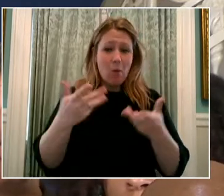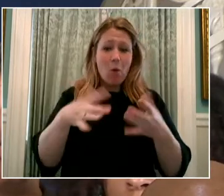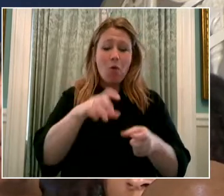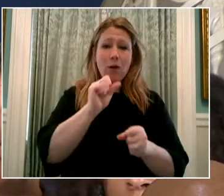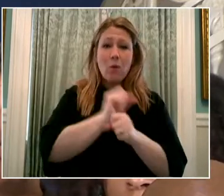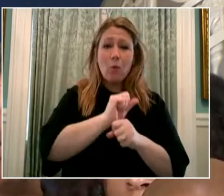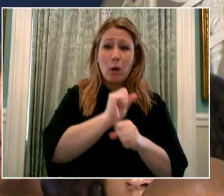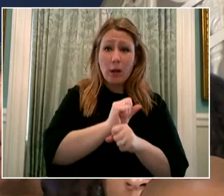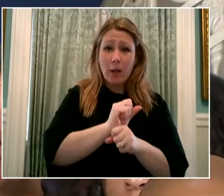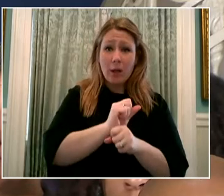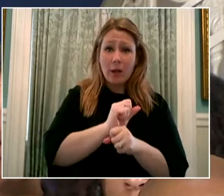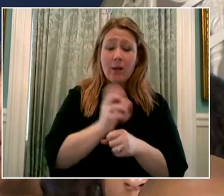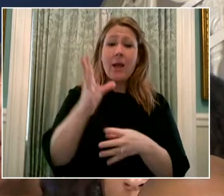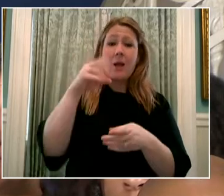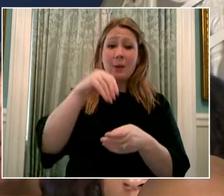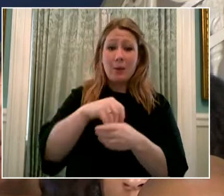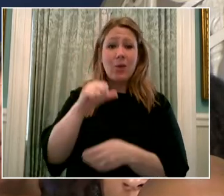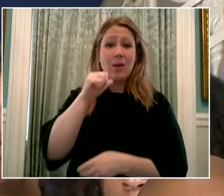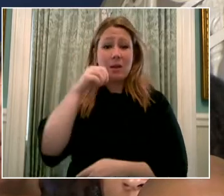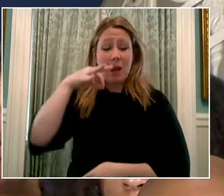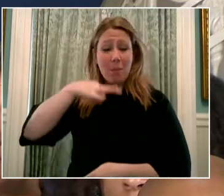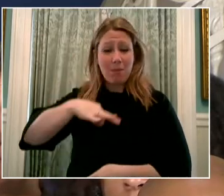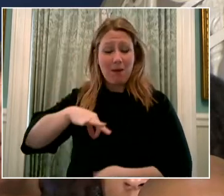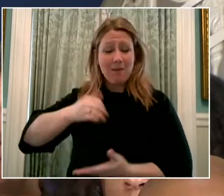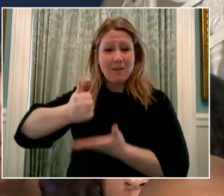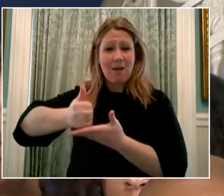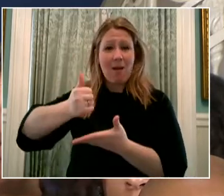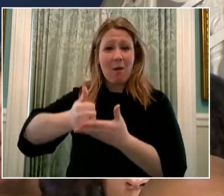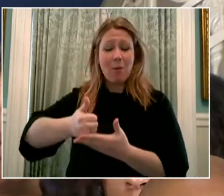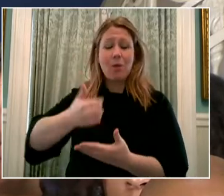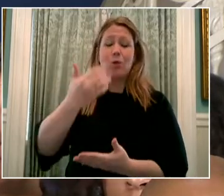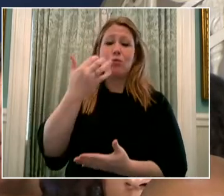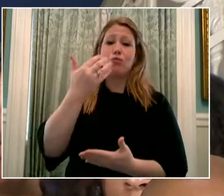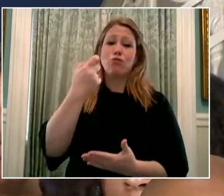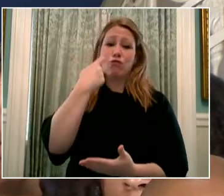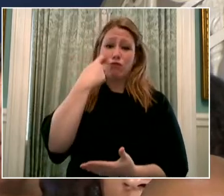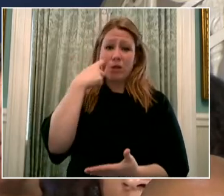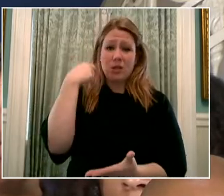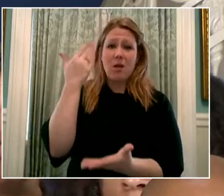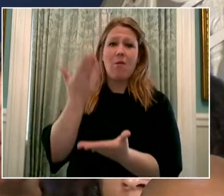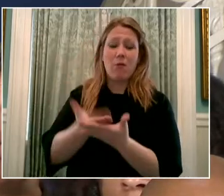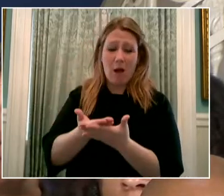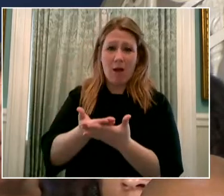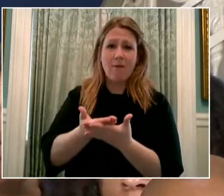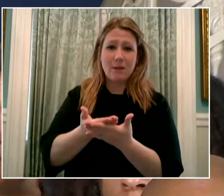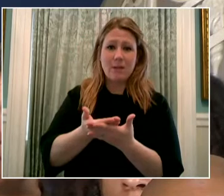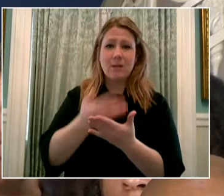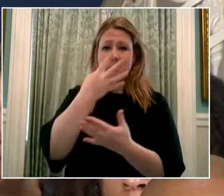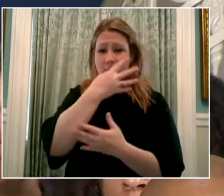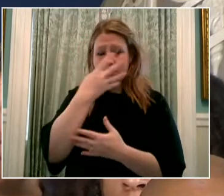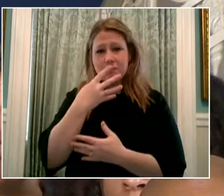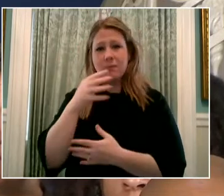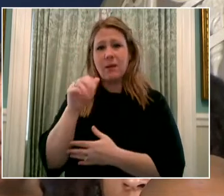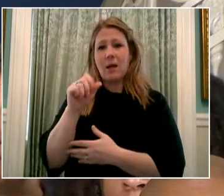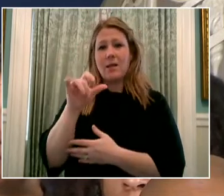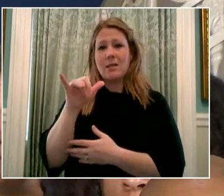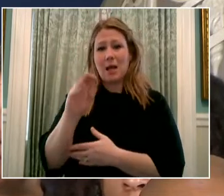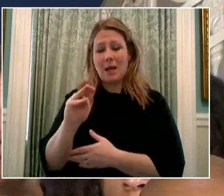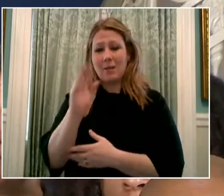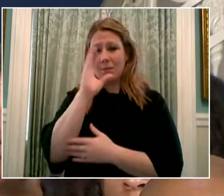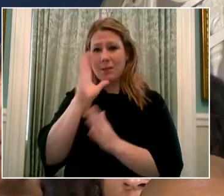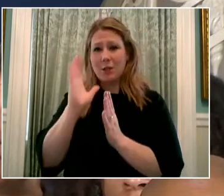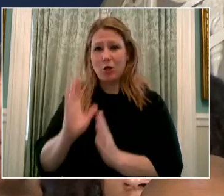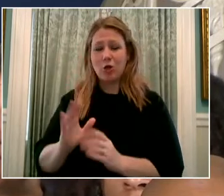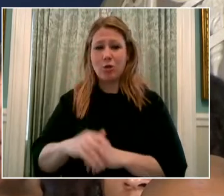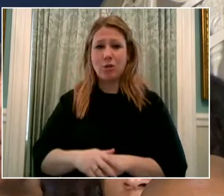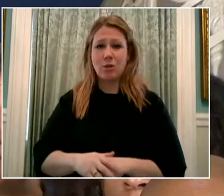newly arrived asylum seekers. Their situation is strikingly different from those that are recently arrived